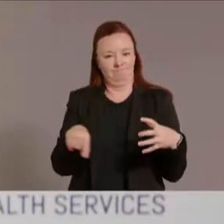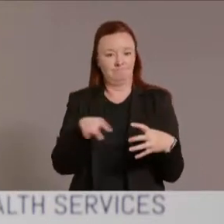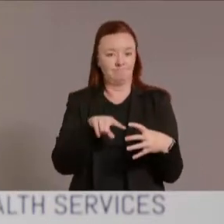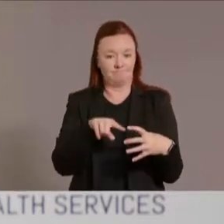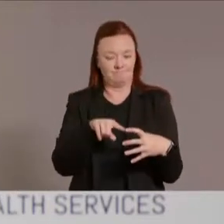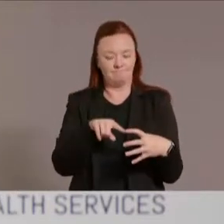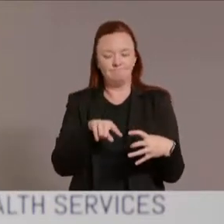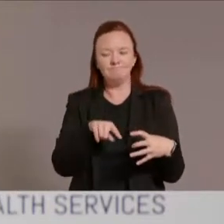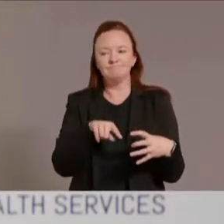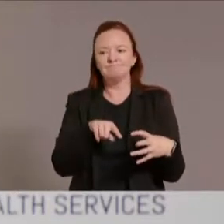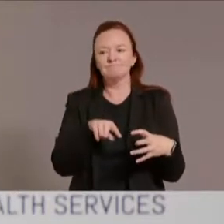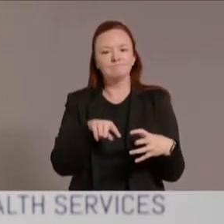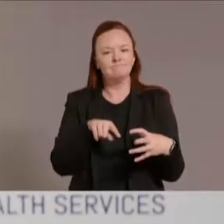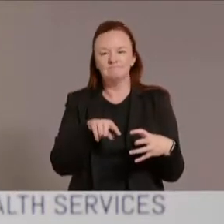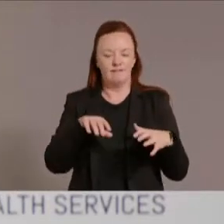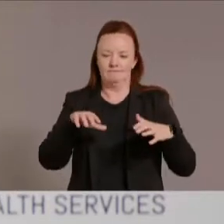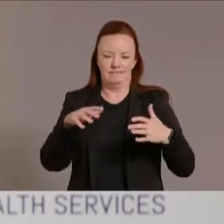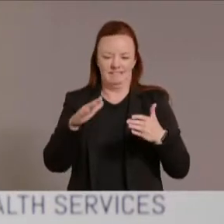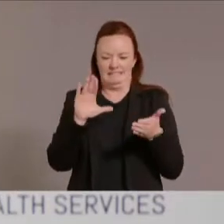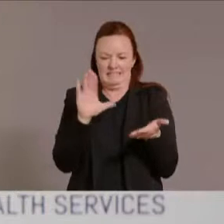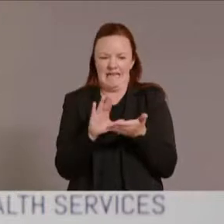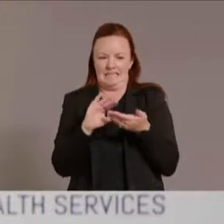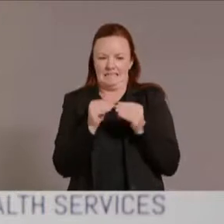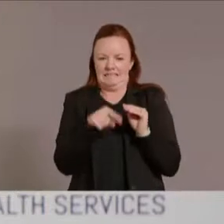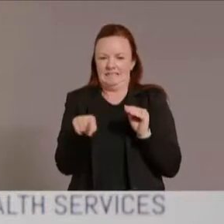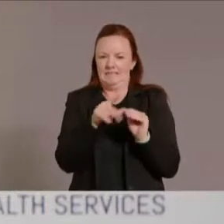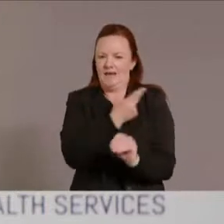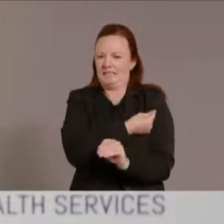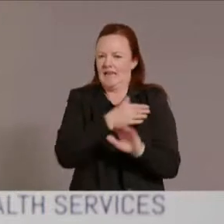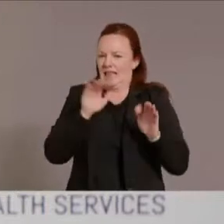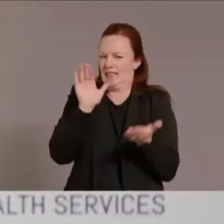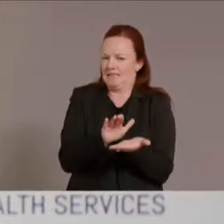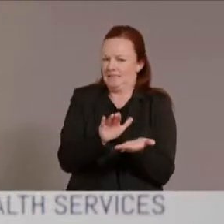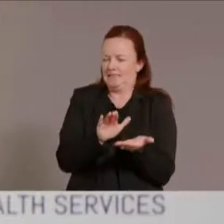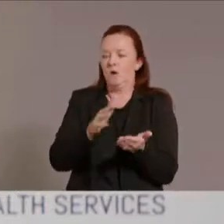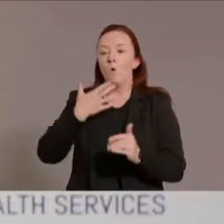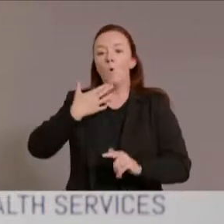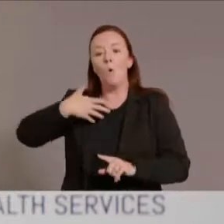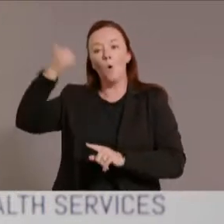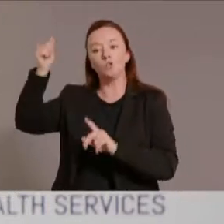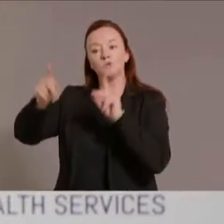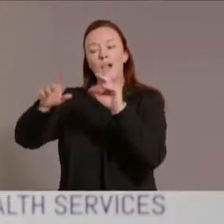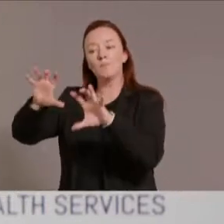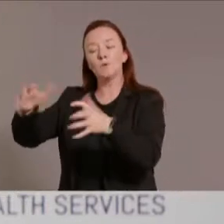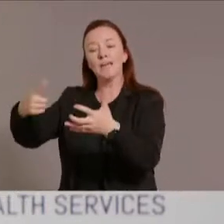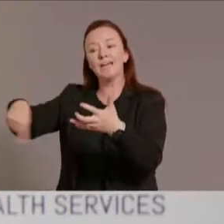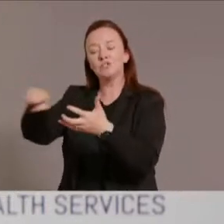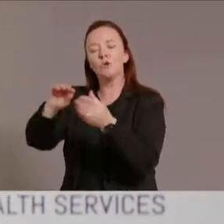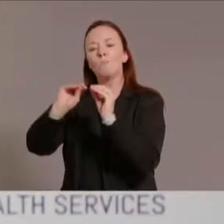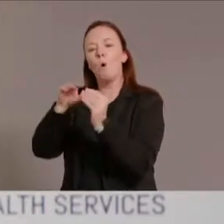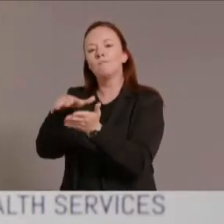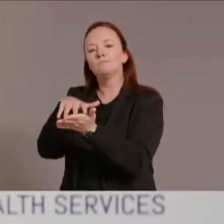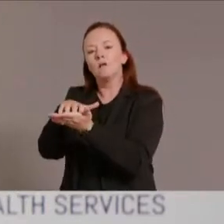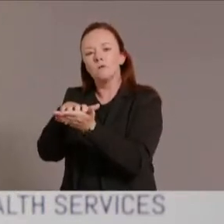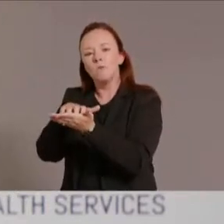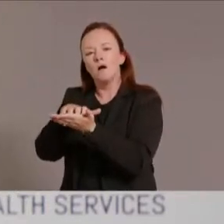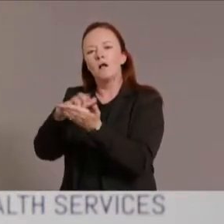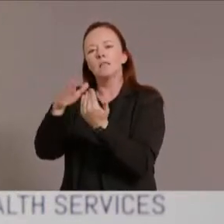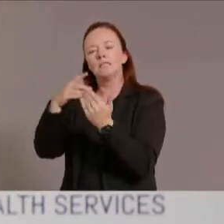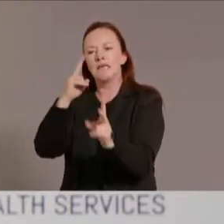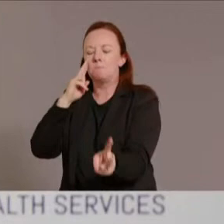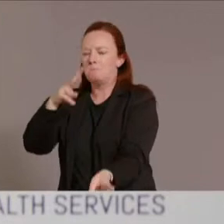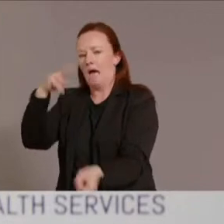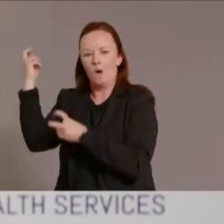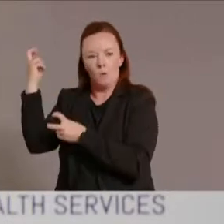that is not as vaccinated as our older population, and really our older population is the more vulnerable. So that's what we targeted first in getting